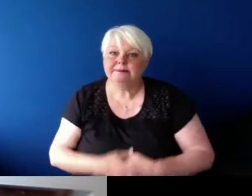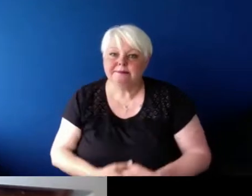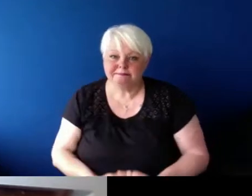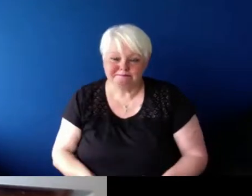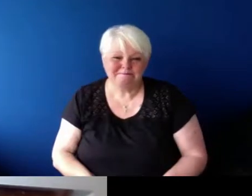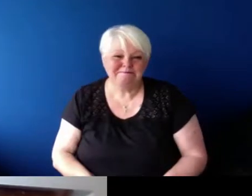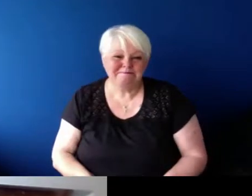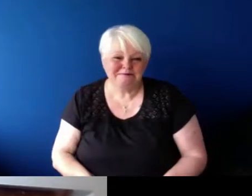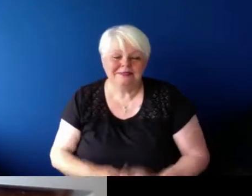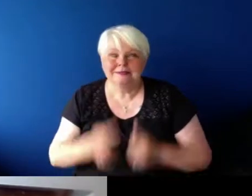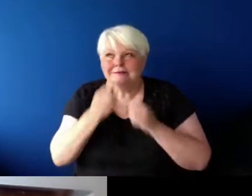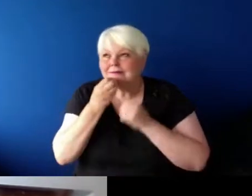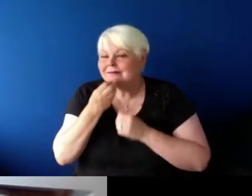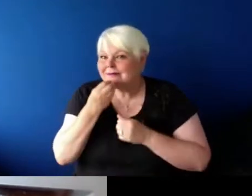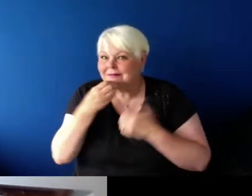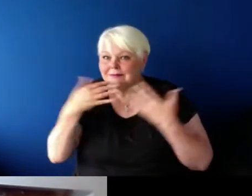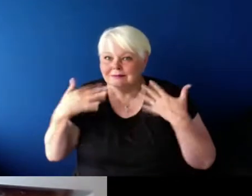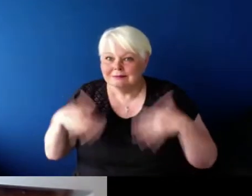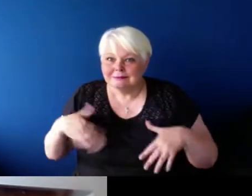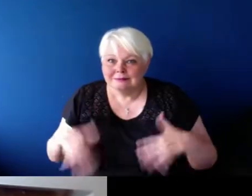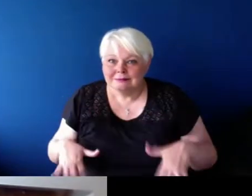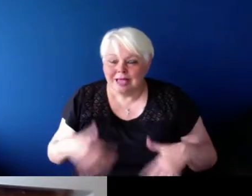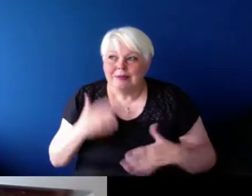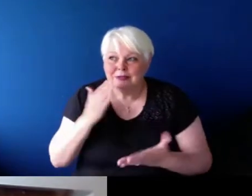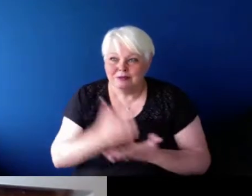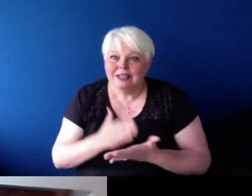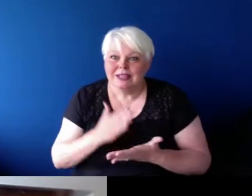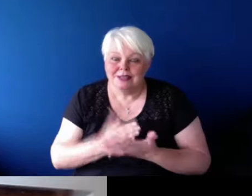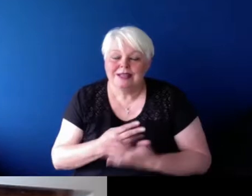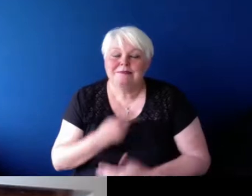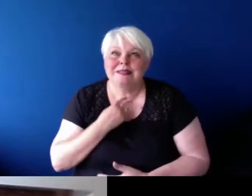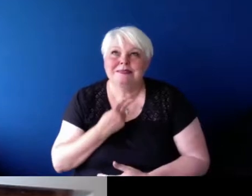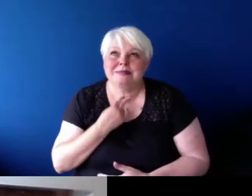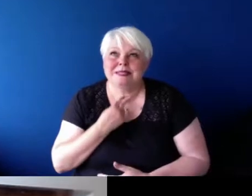The food is amazing. I'm really seriously missing Bradford curry.